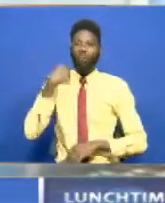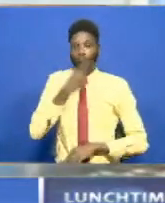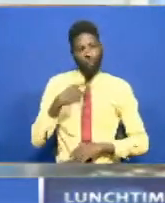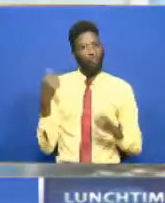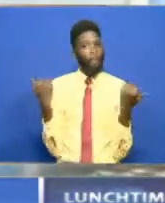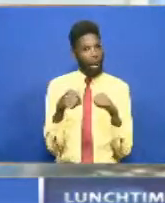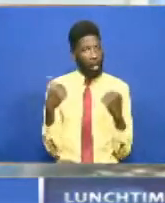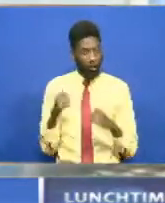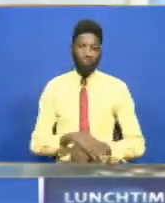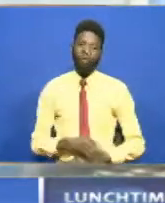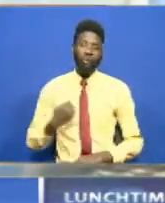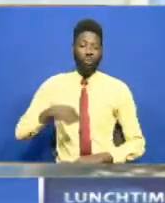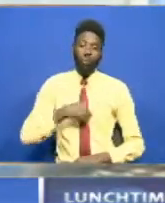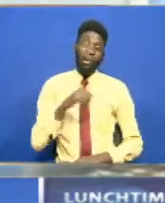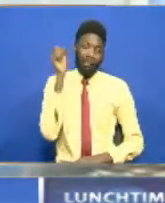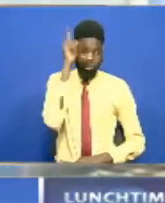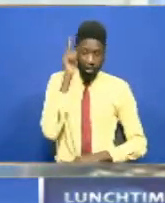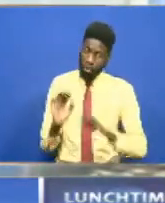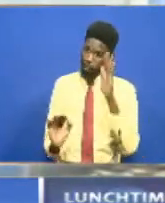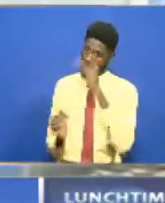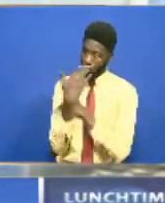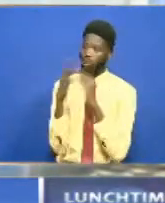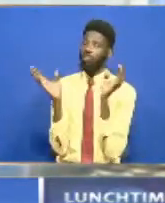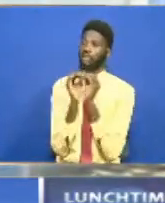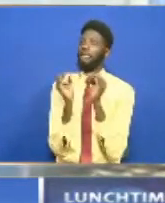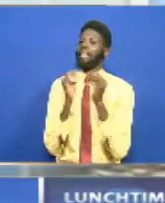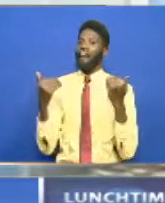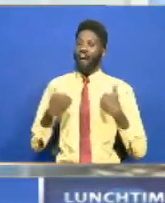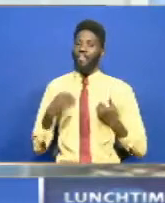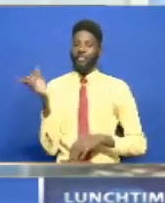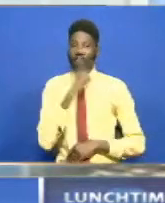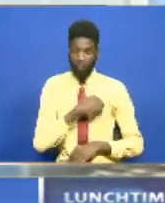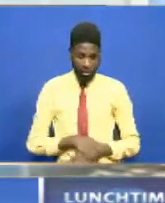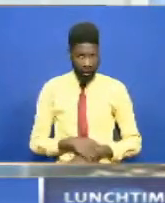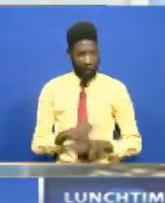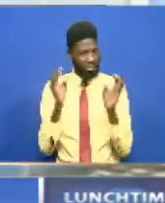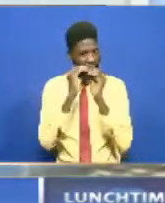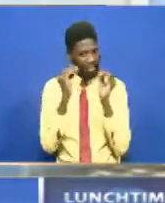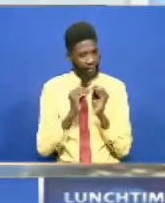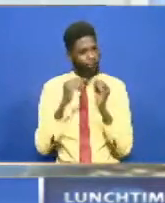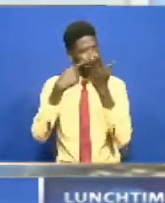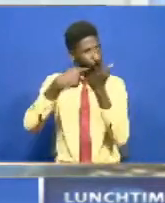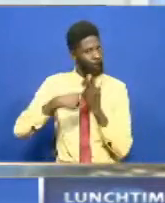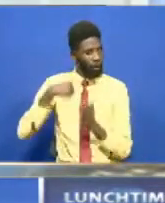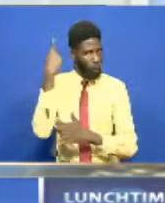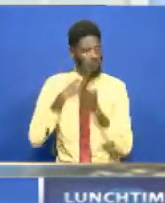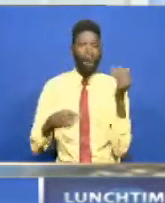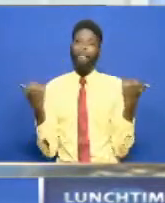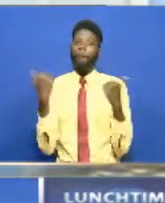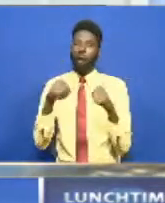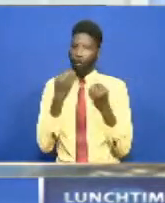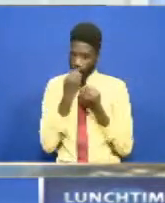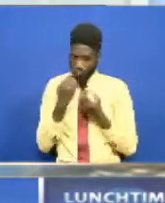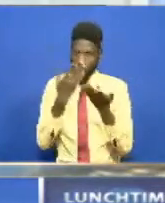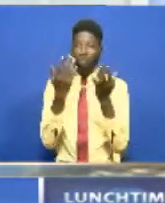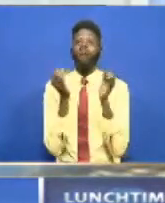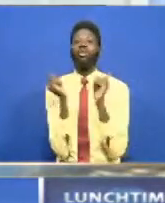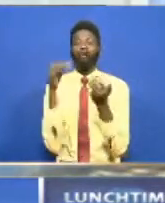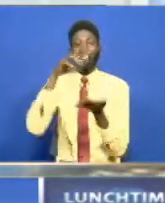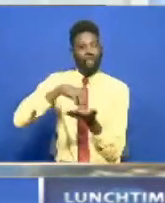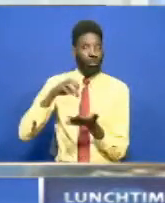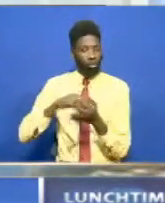there was a morning meeting, and details of this meeting is yet to be relayed to the media pertaining this matter. So we are